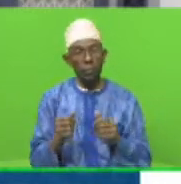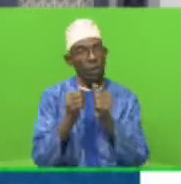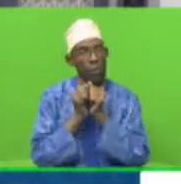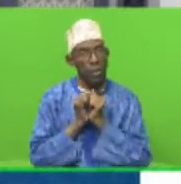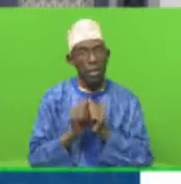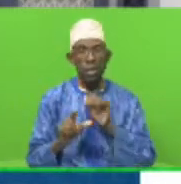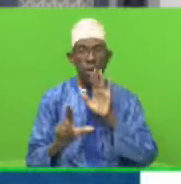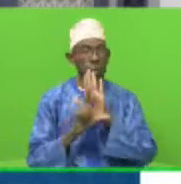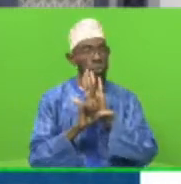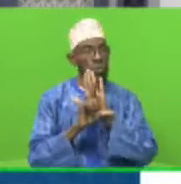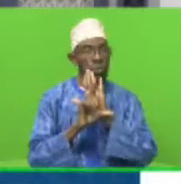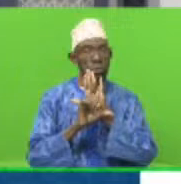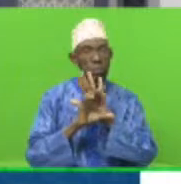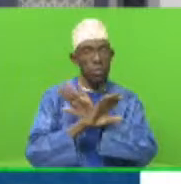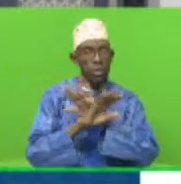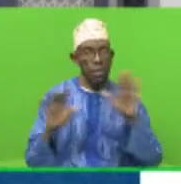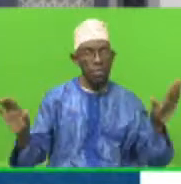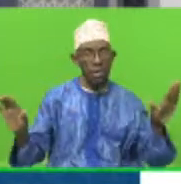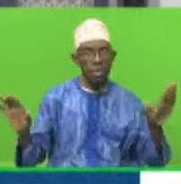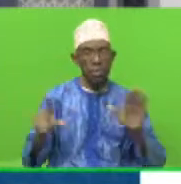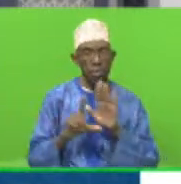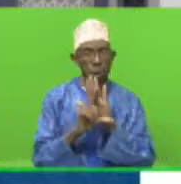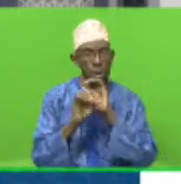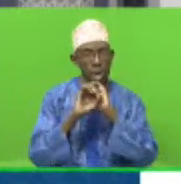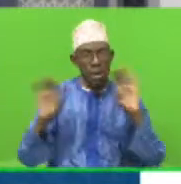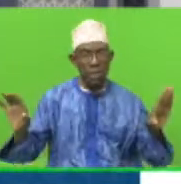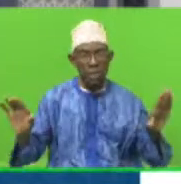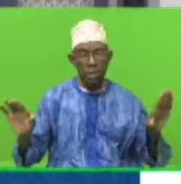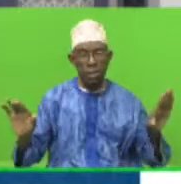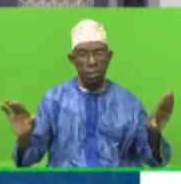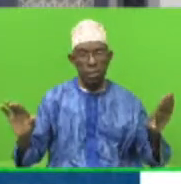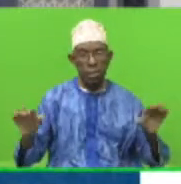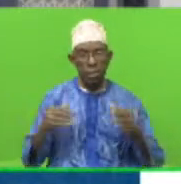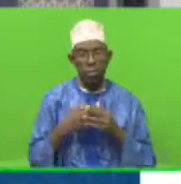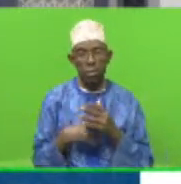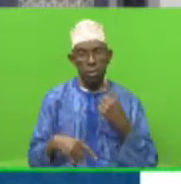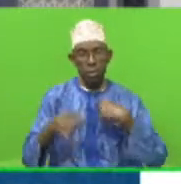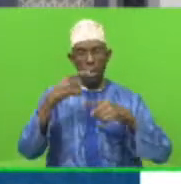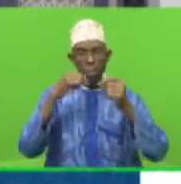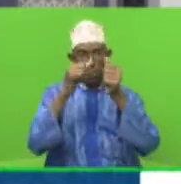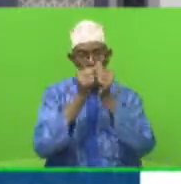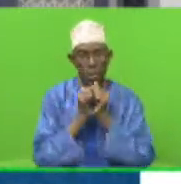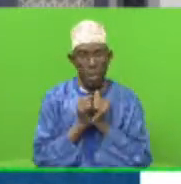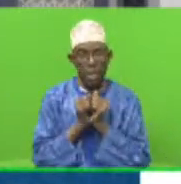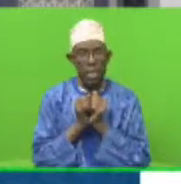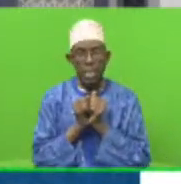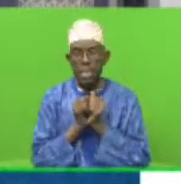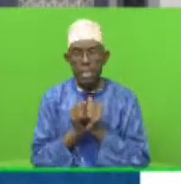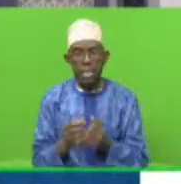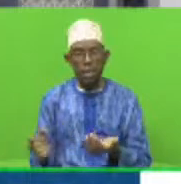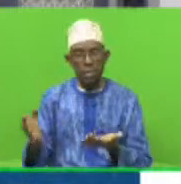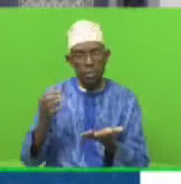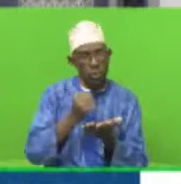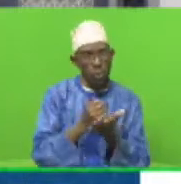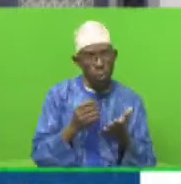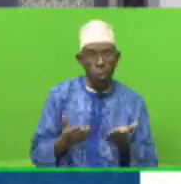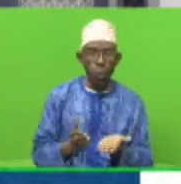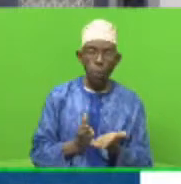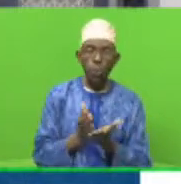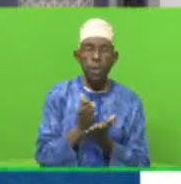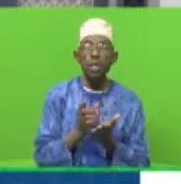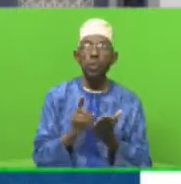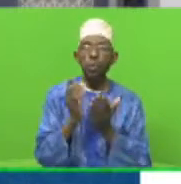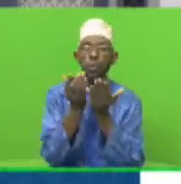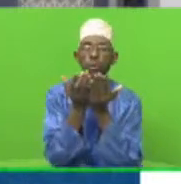this sharia, without the sharia, people are going to come up, they are going to innovate ways to worship